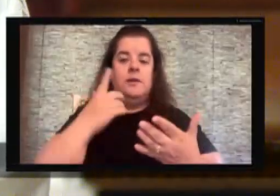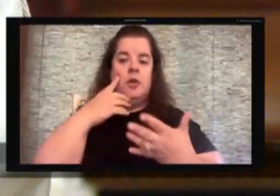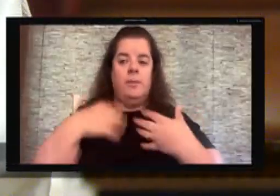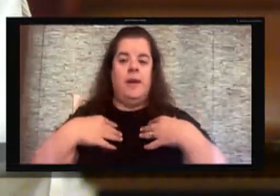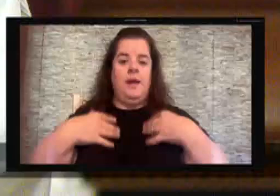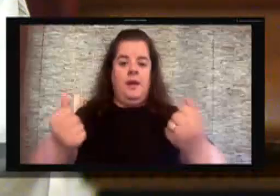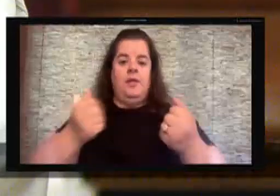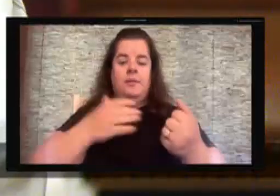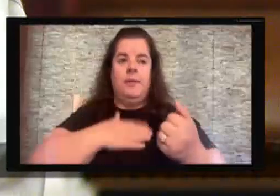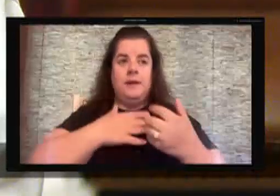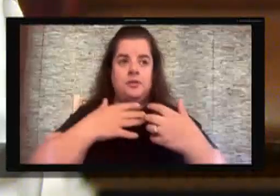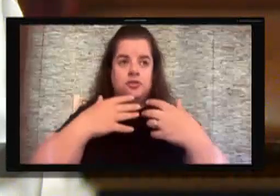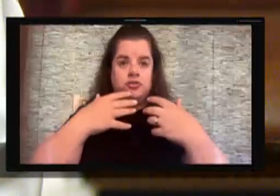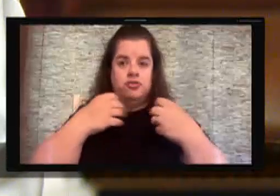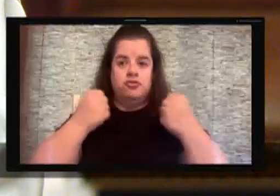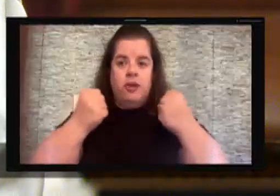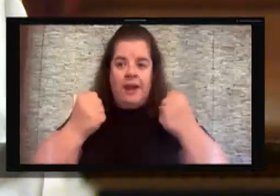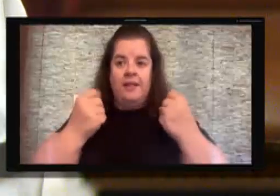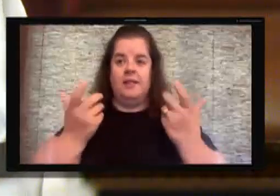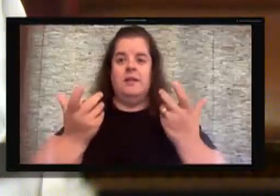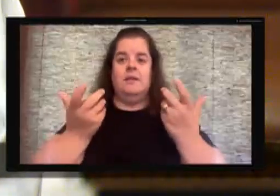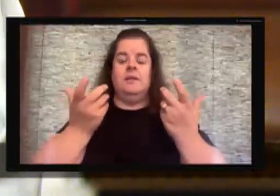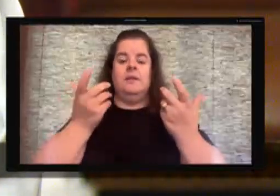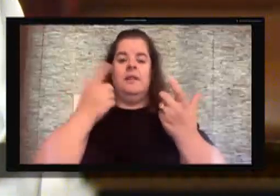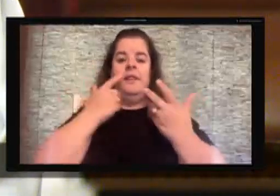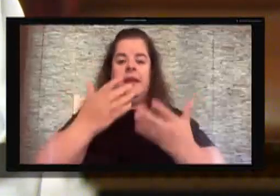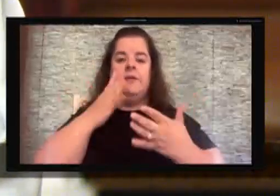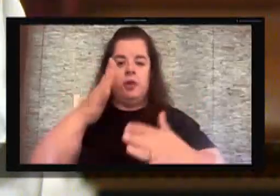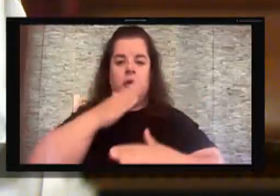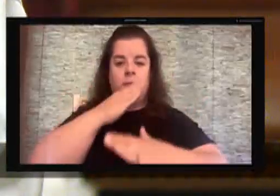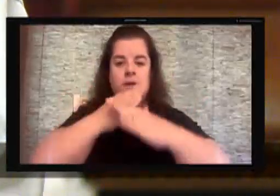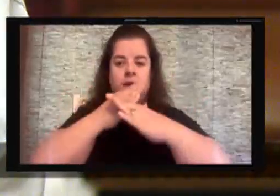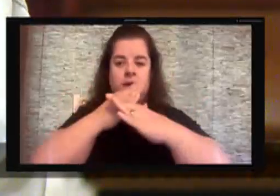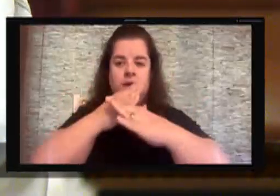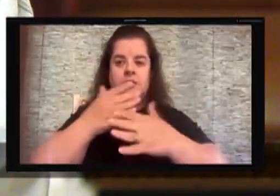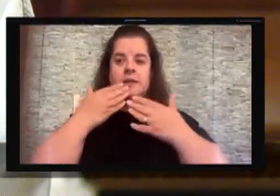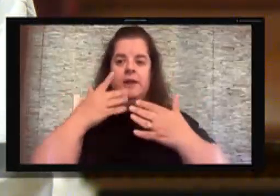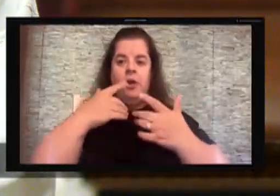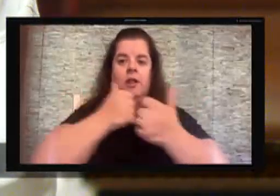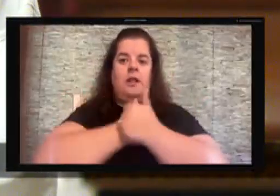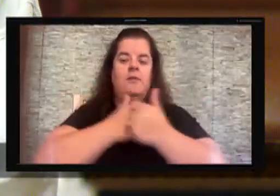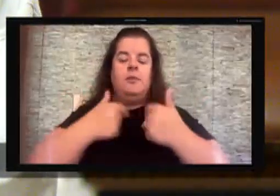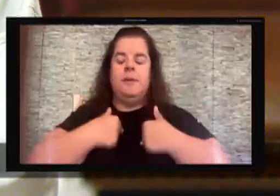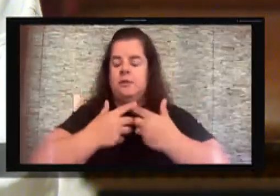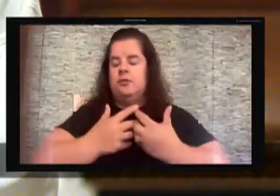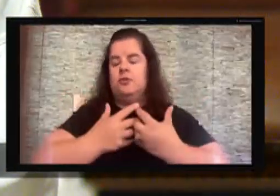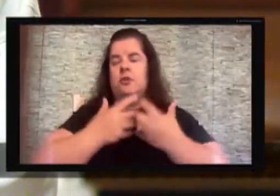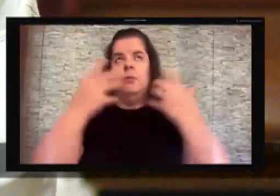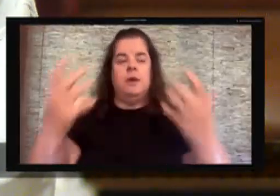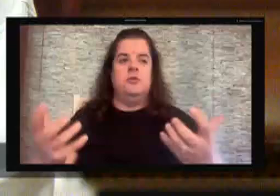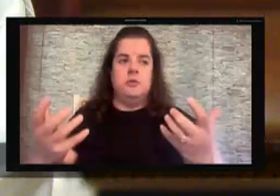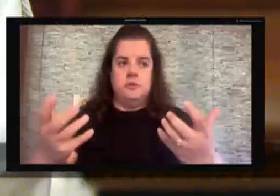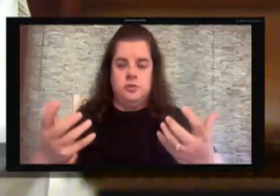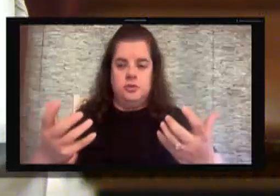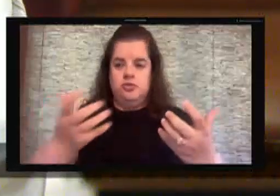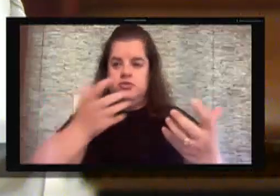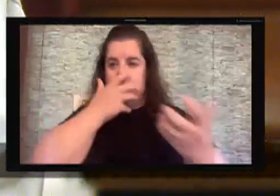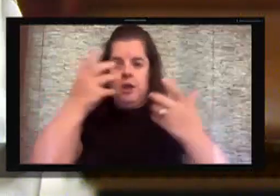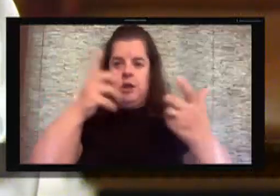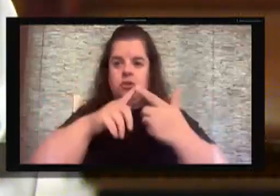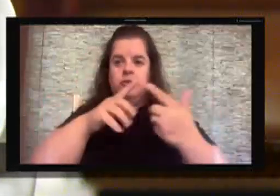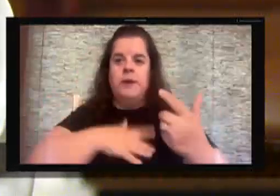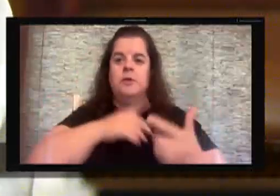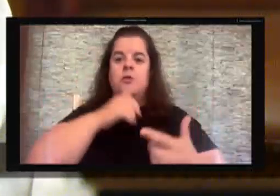strength. Thank you for your protection. Thank you for loving me unconditionally. Shout out to my real mother and